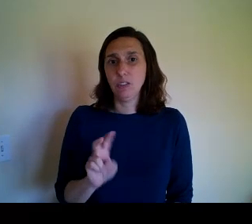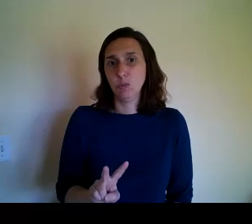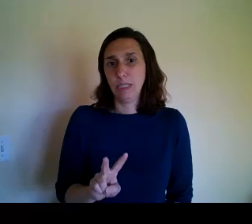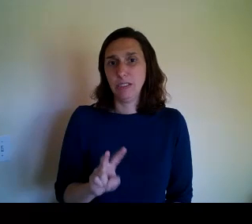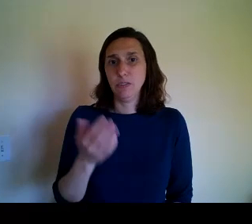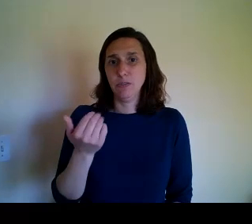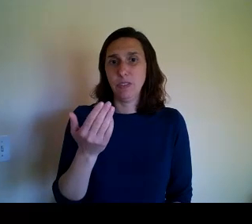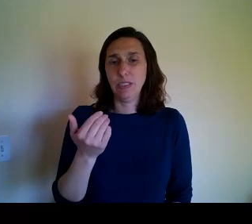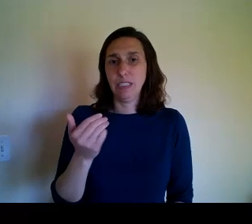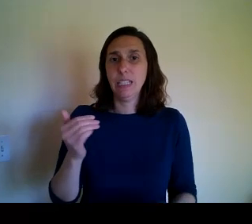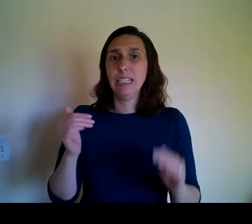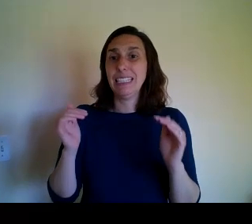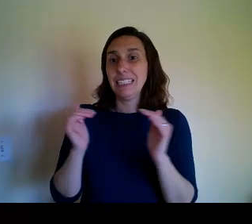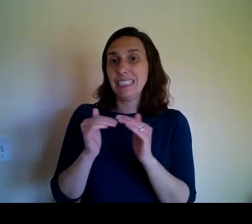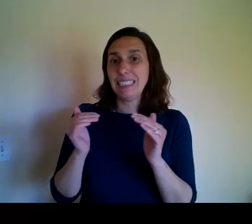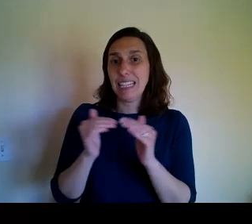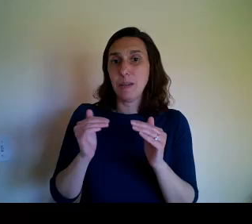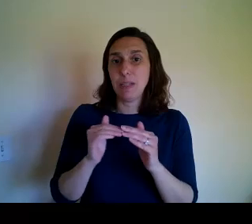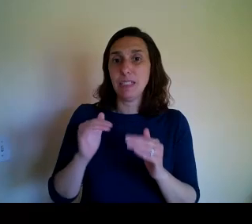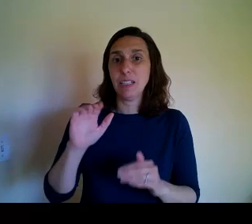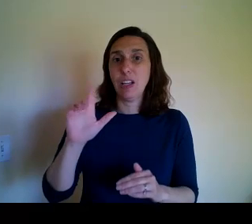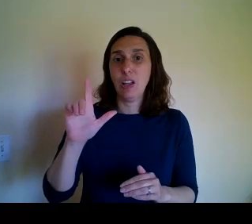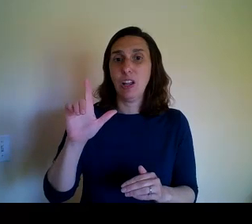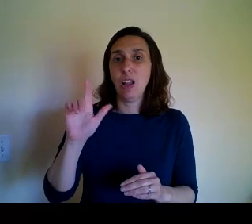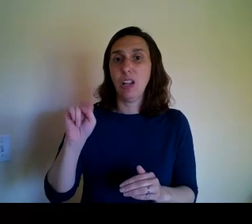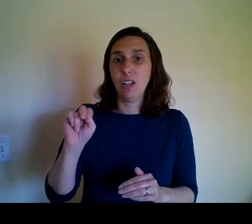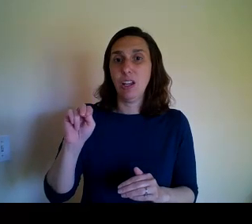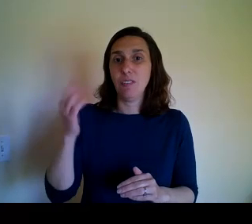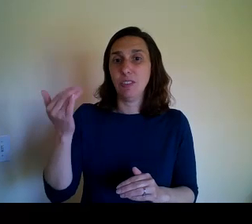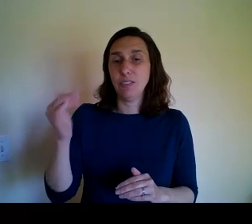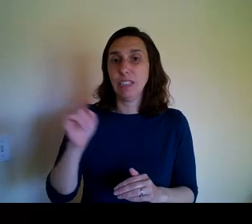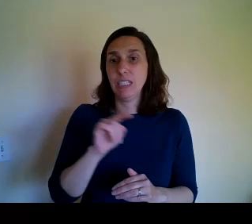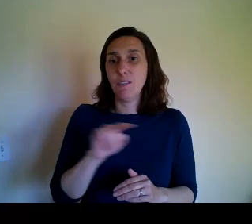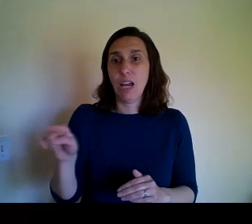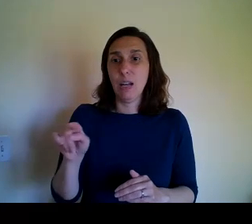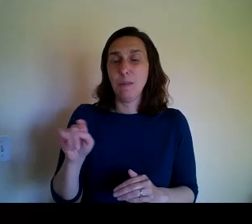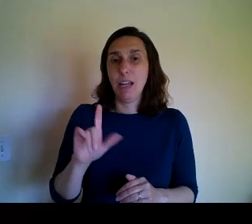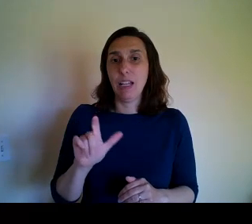as the natural log of 15 divided by the natural log of 2.